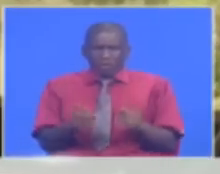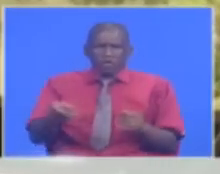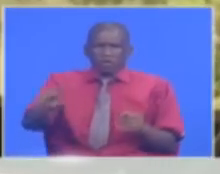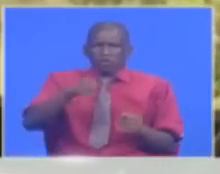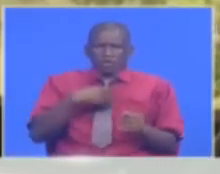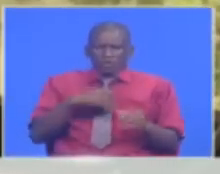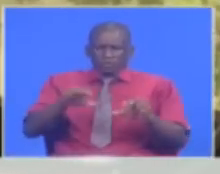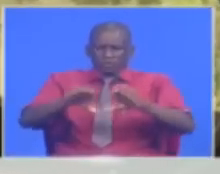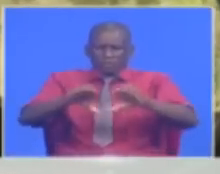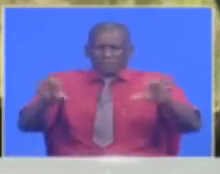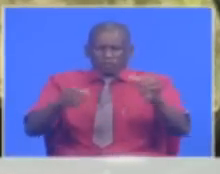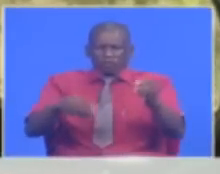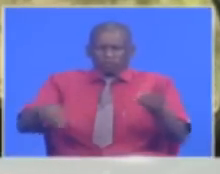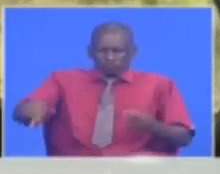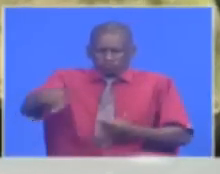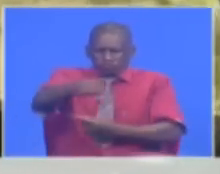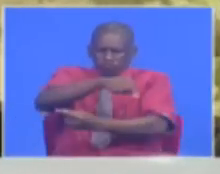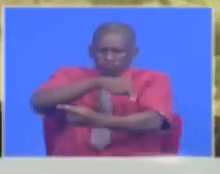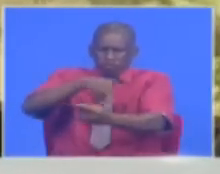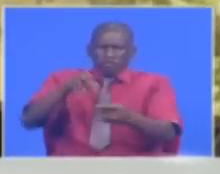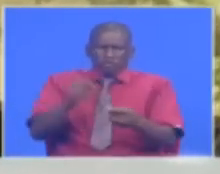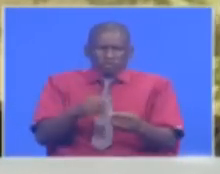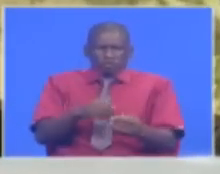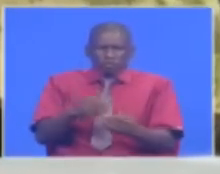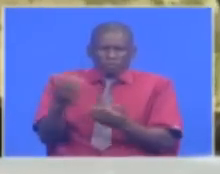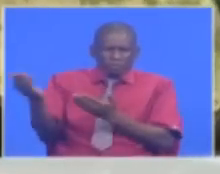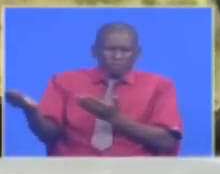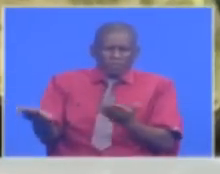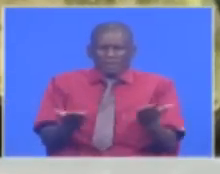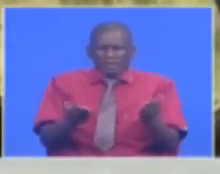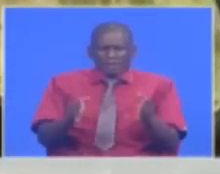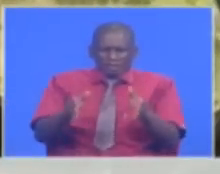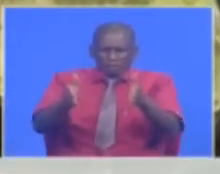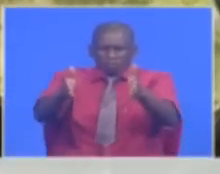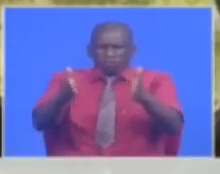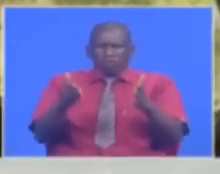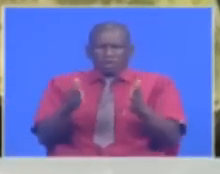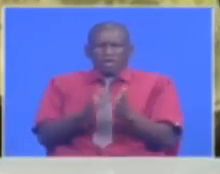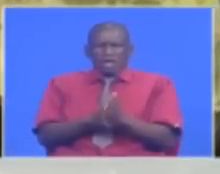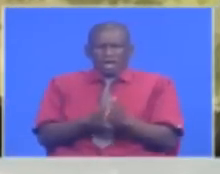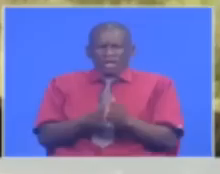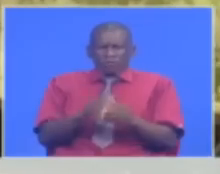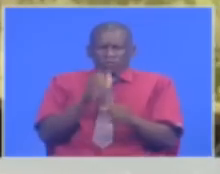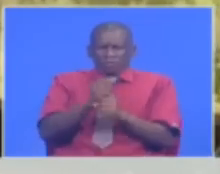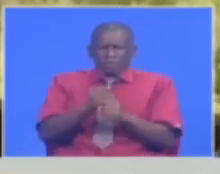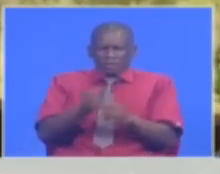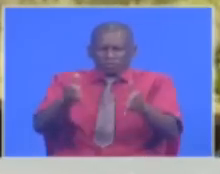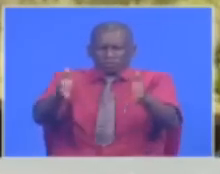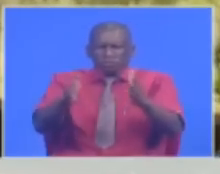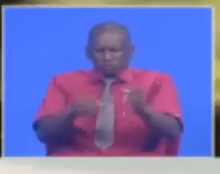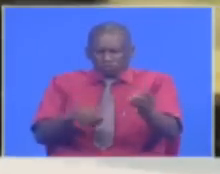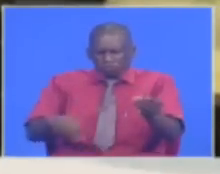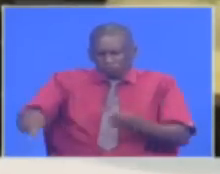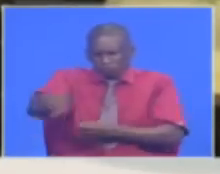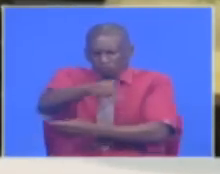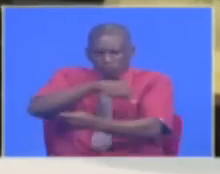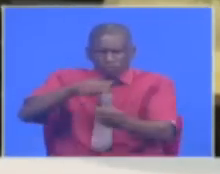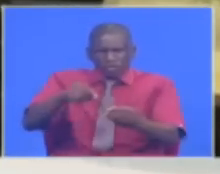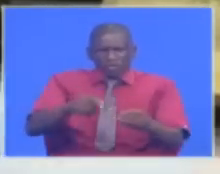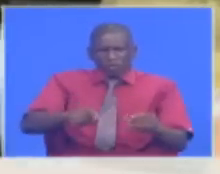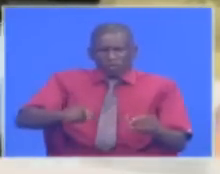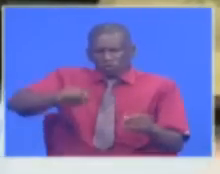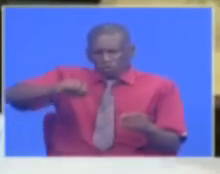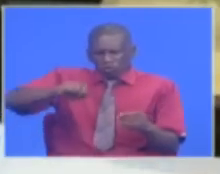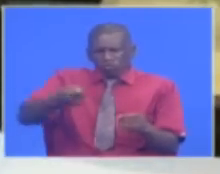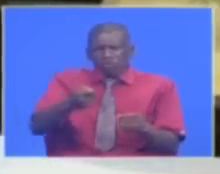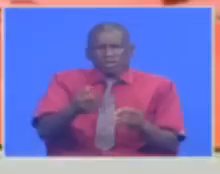panels that rotates. So we bring the body and roll the casket on top of the rollers, and then we lock, and then